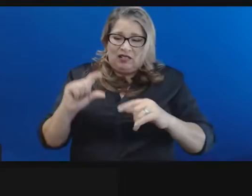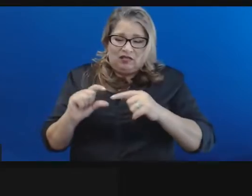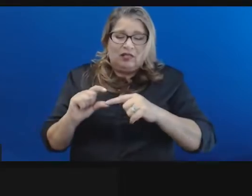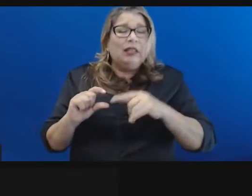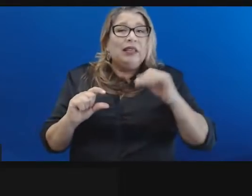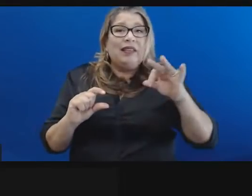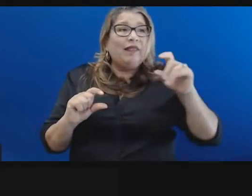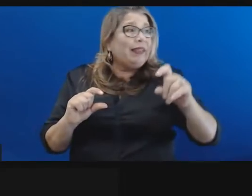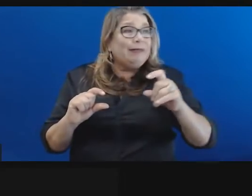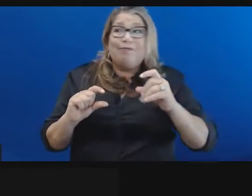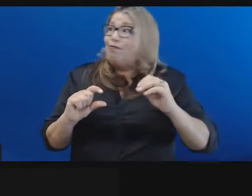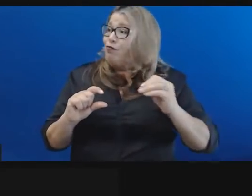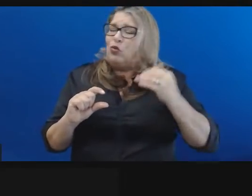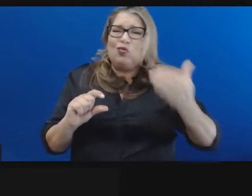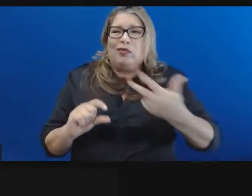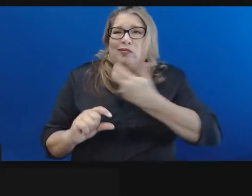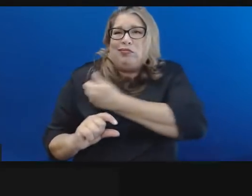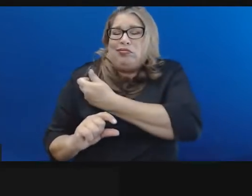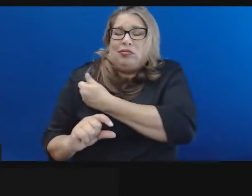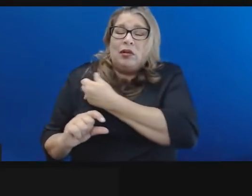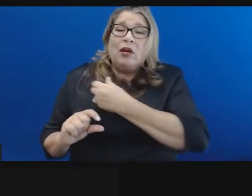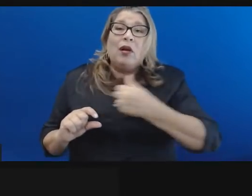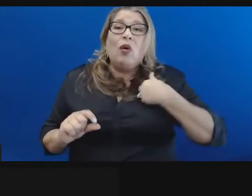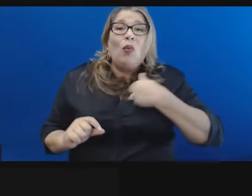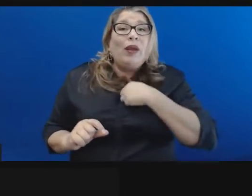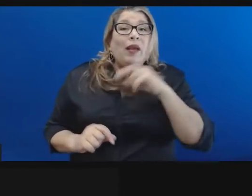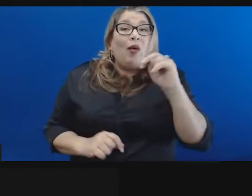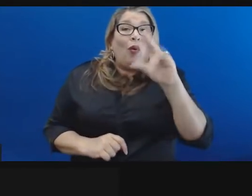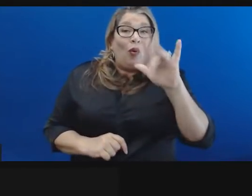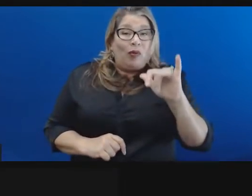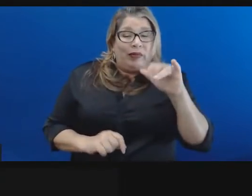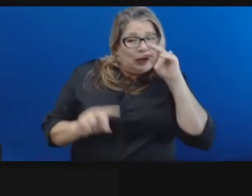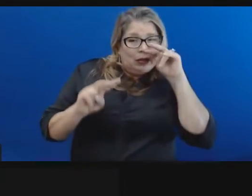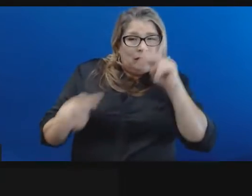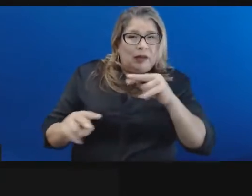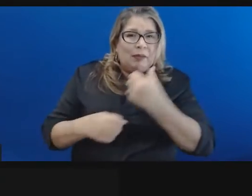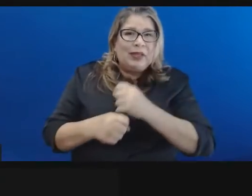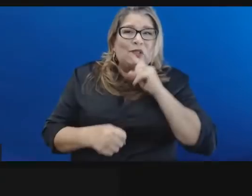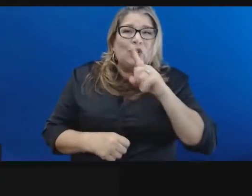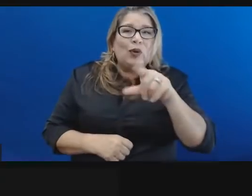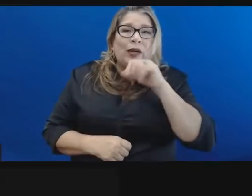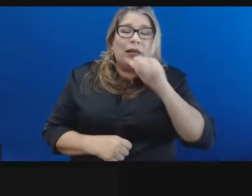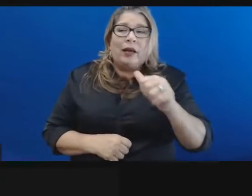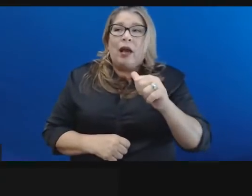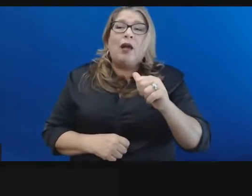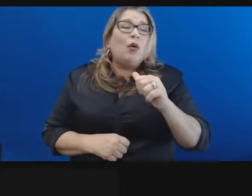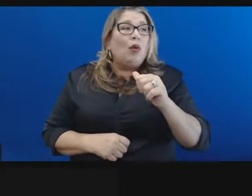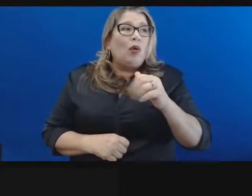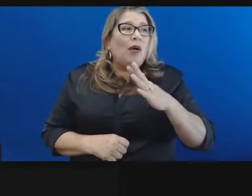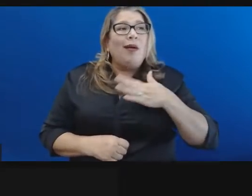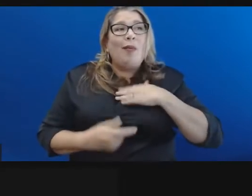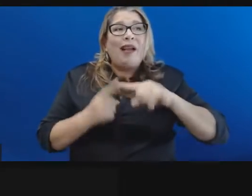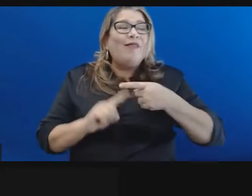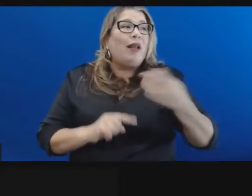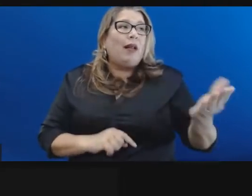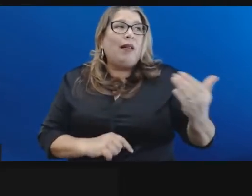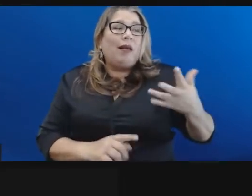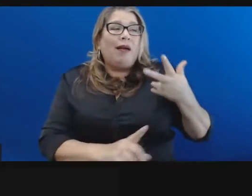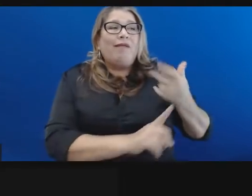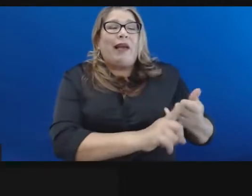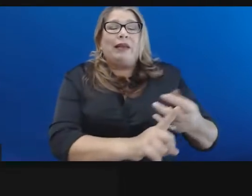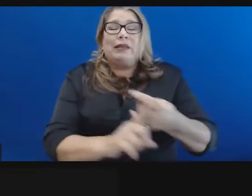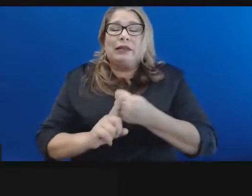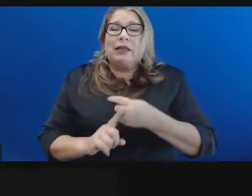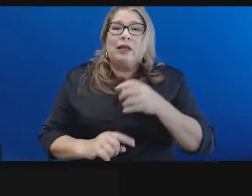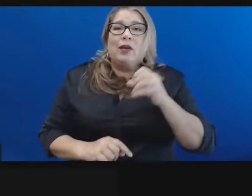violations of our tiers, people who might turn to make a profit on vaccinating others, that is what we're concerned about. But if in the